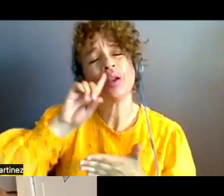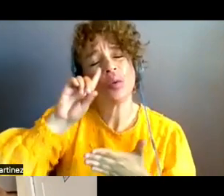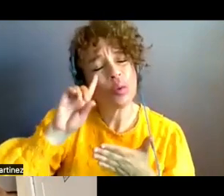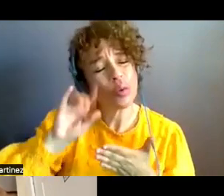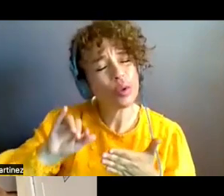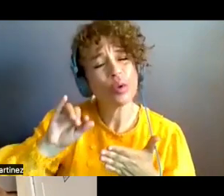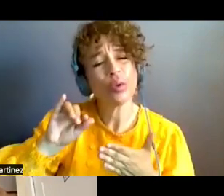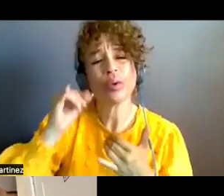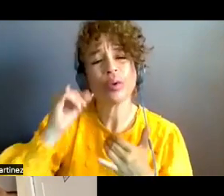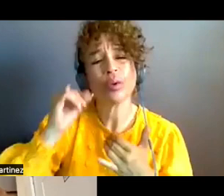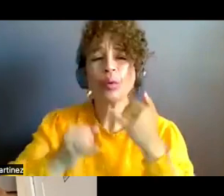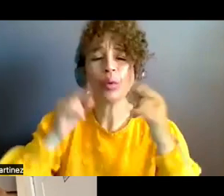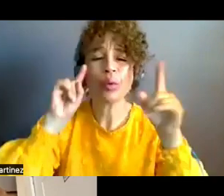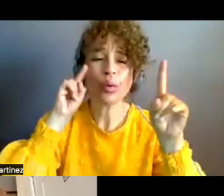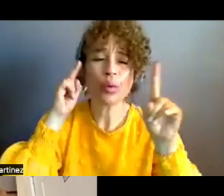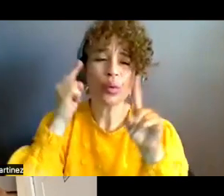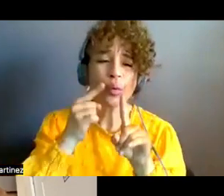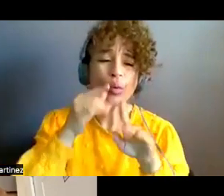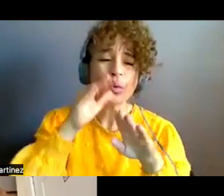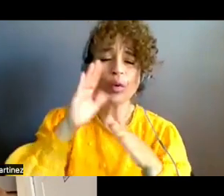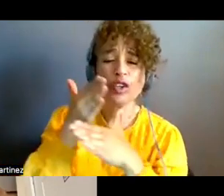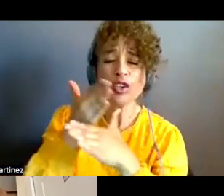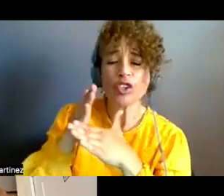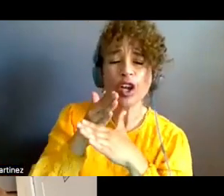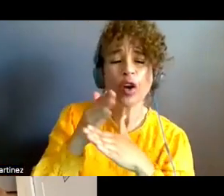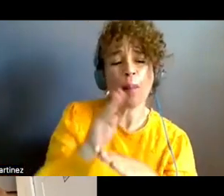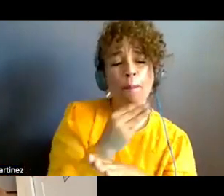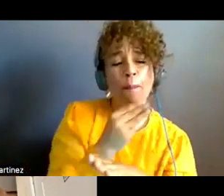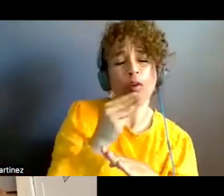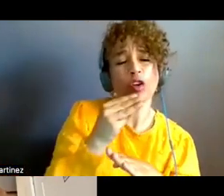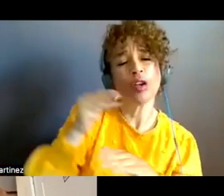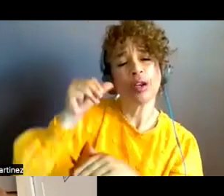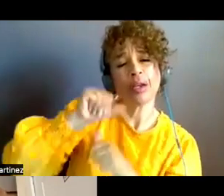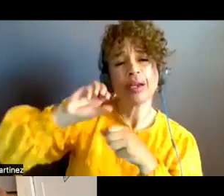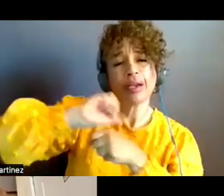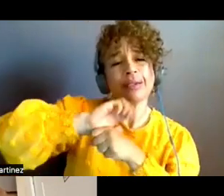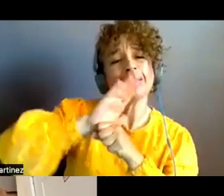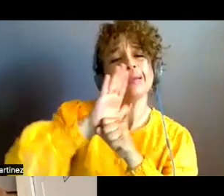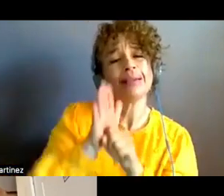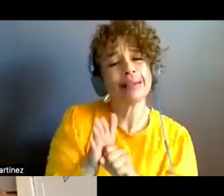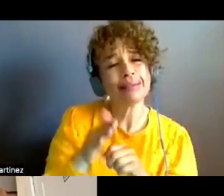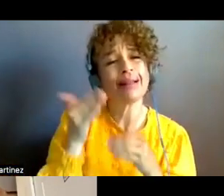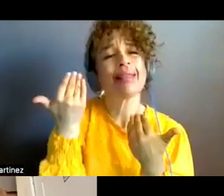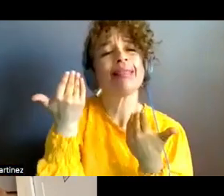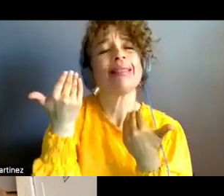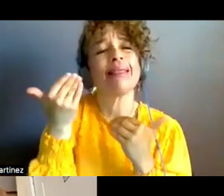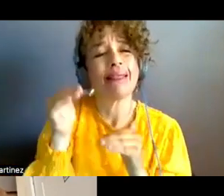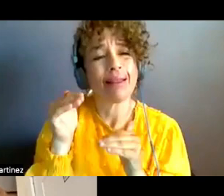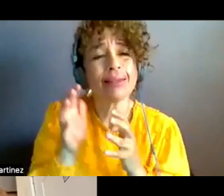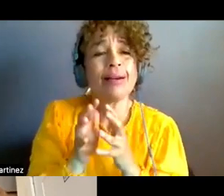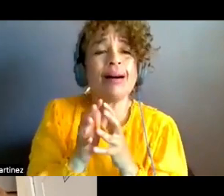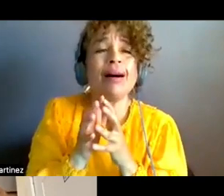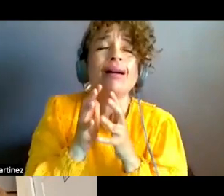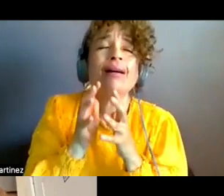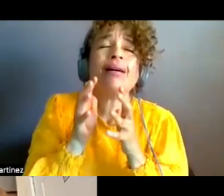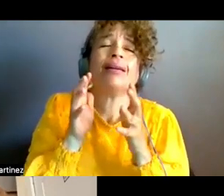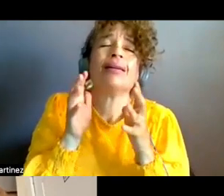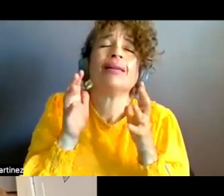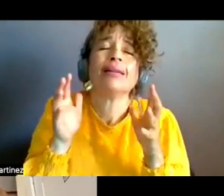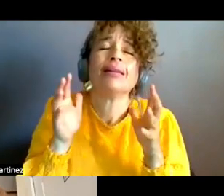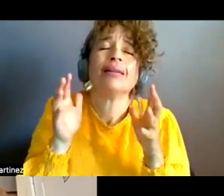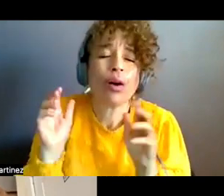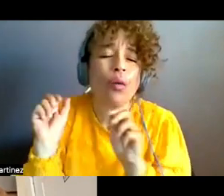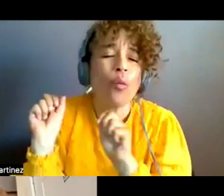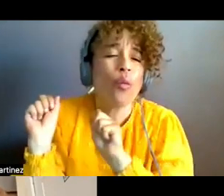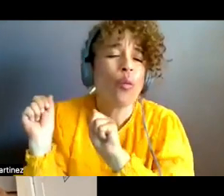the ultimate goal to play and share with others. And the pandemic did limit that a lot for all